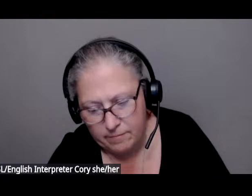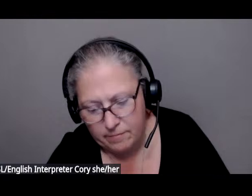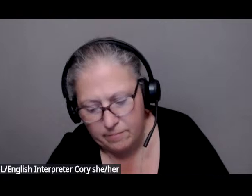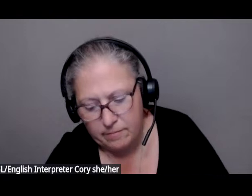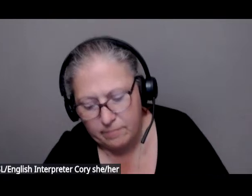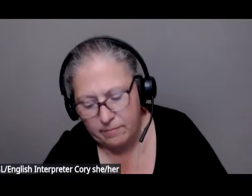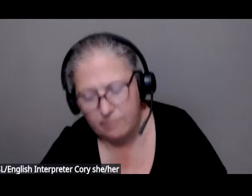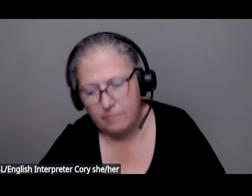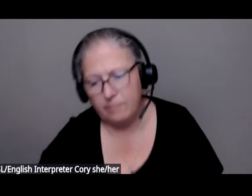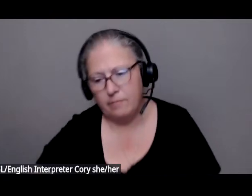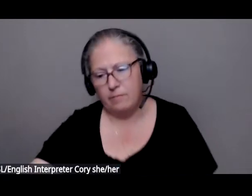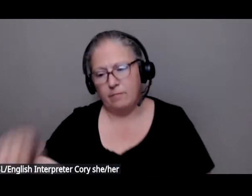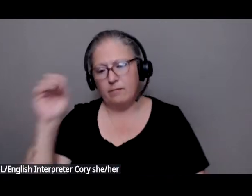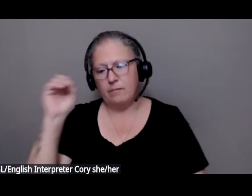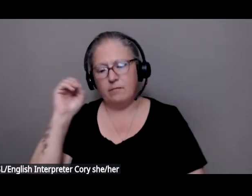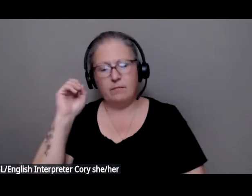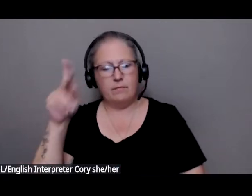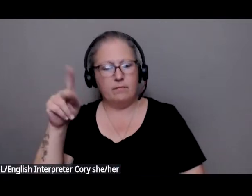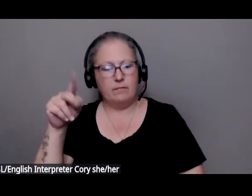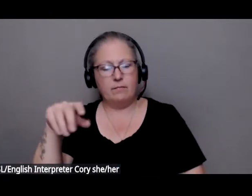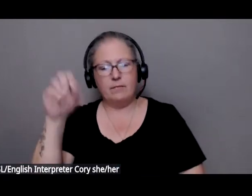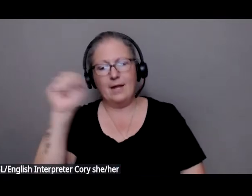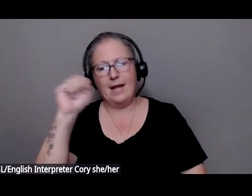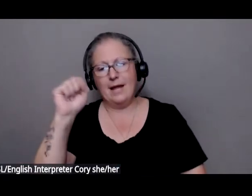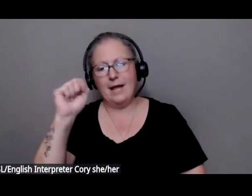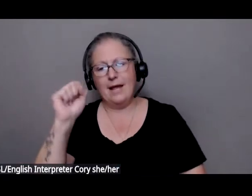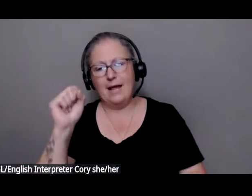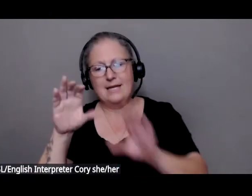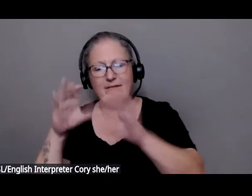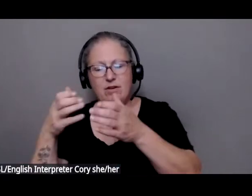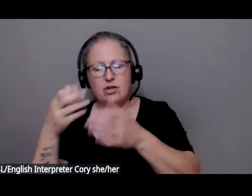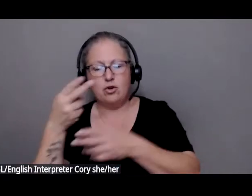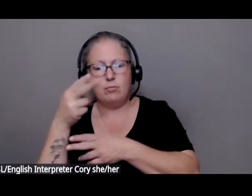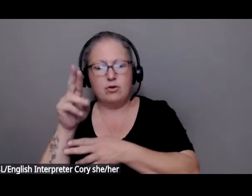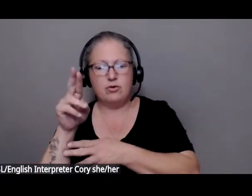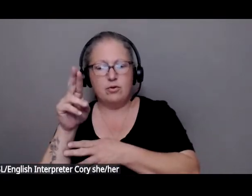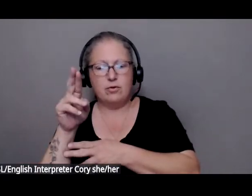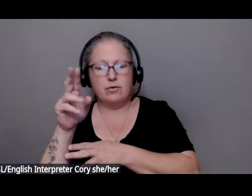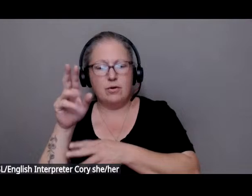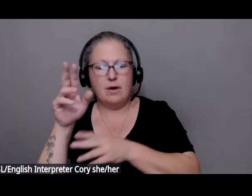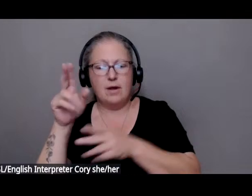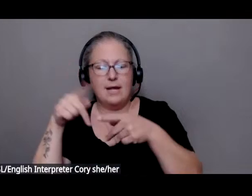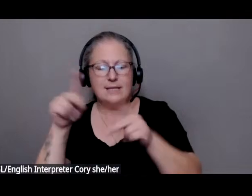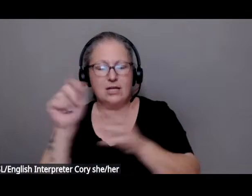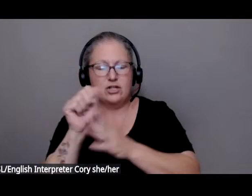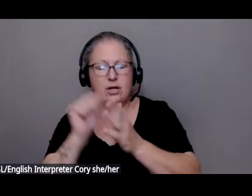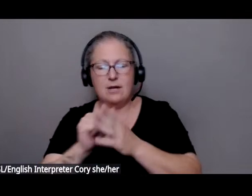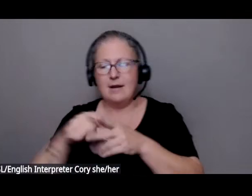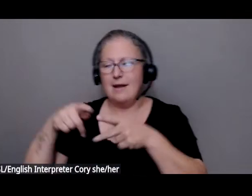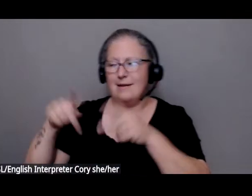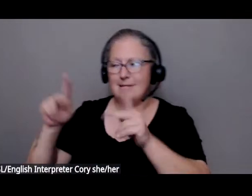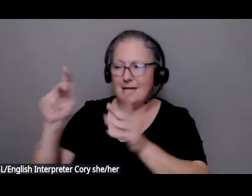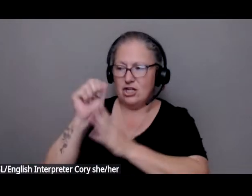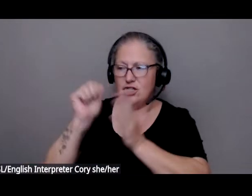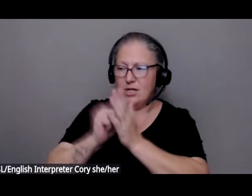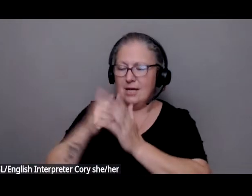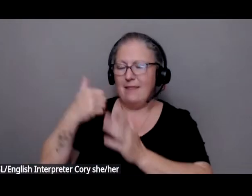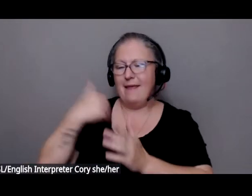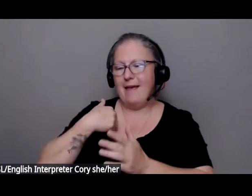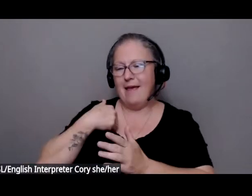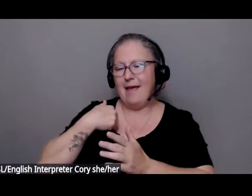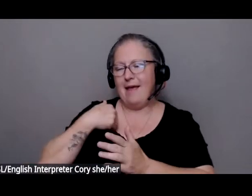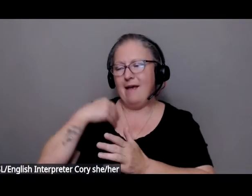Okay. S, Division of Human Resources Personnel Consent Agenda. Consent agenda, we have the